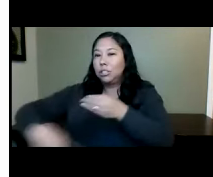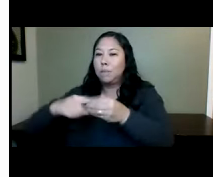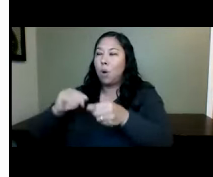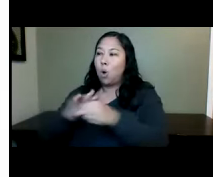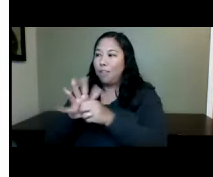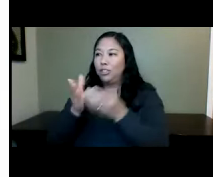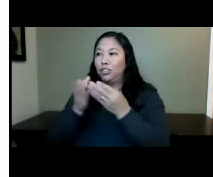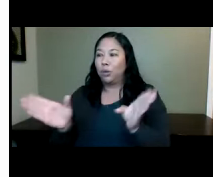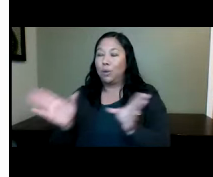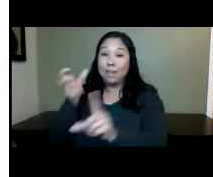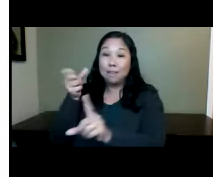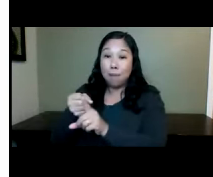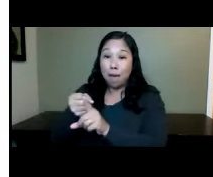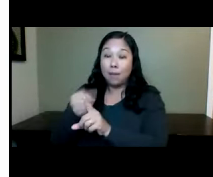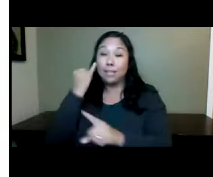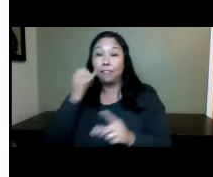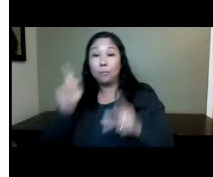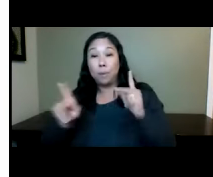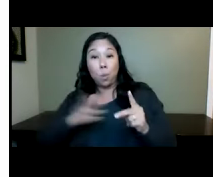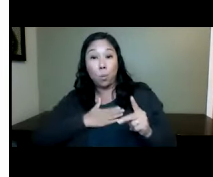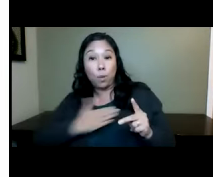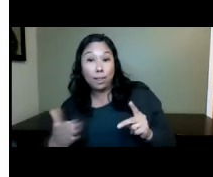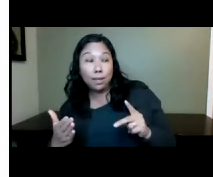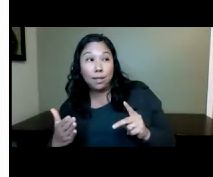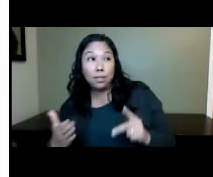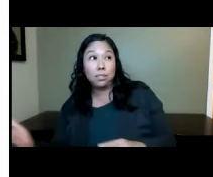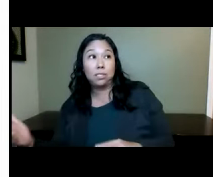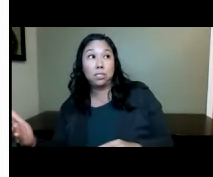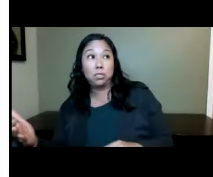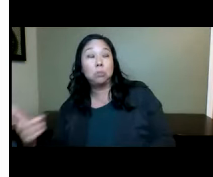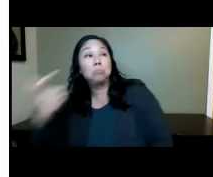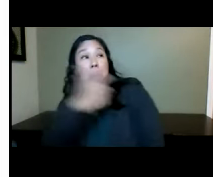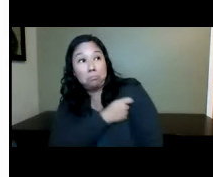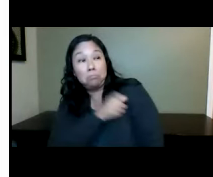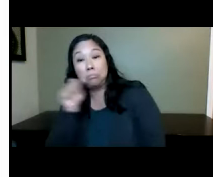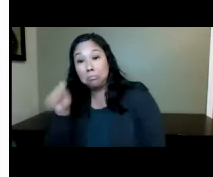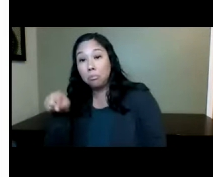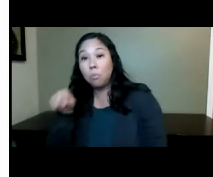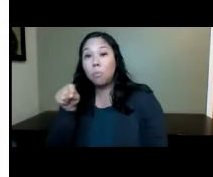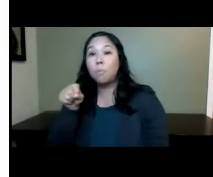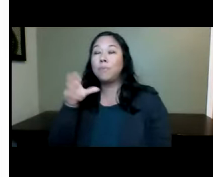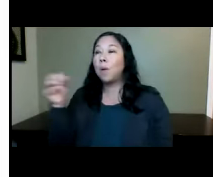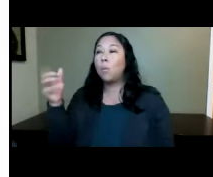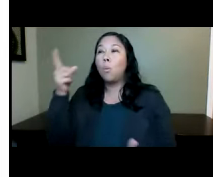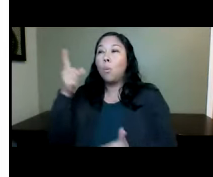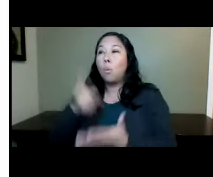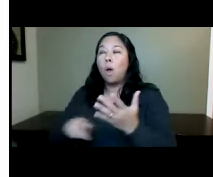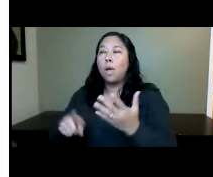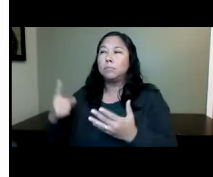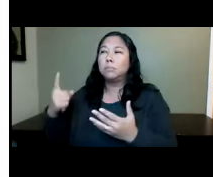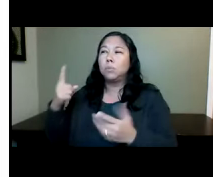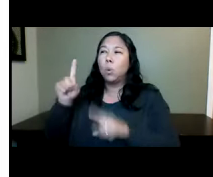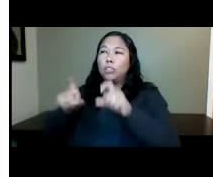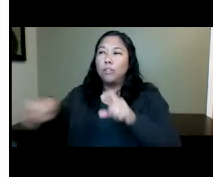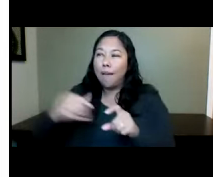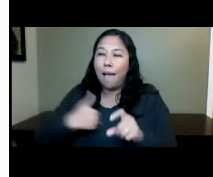that impact whether or not people are willing to take the vaccine, and what questions they may have about it. But it's